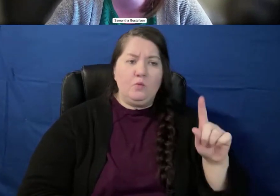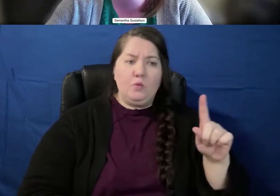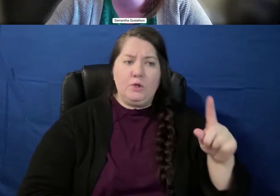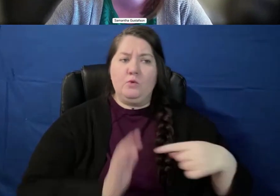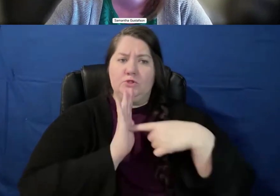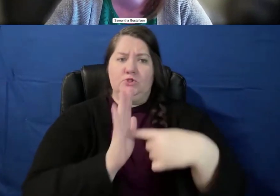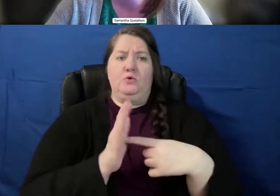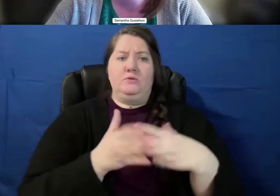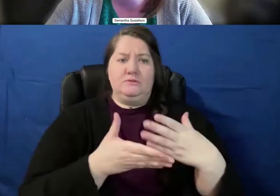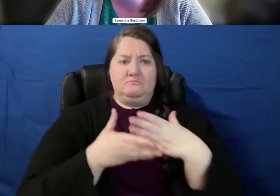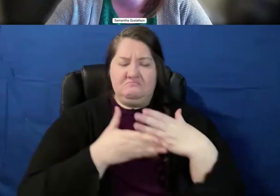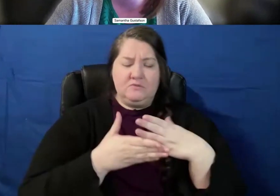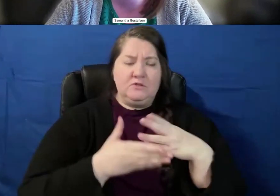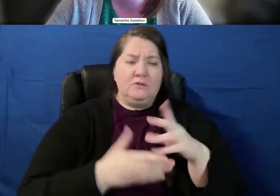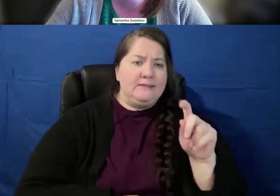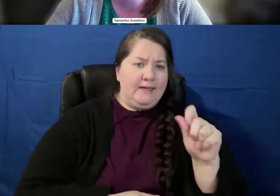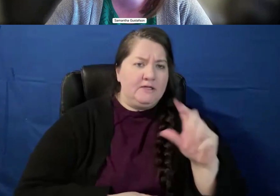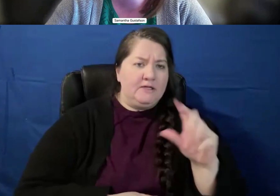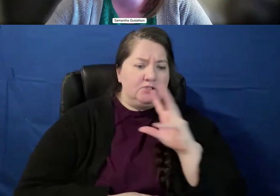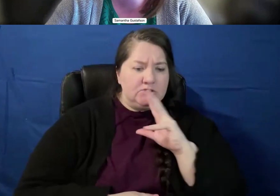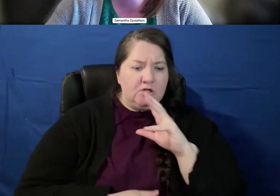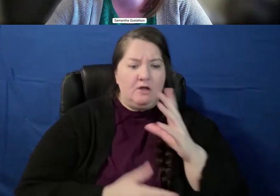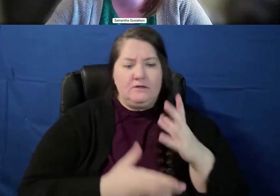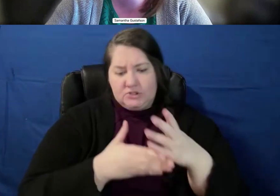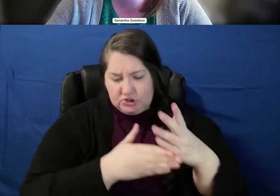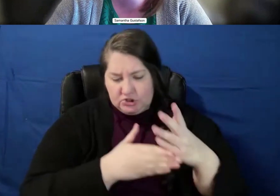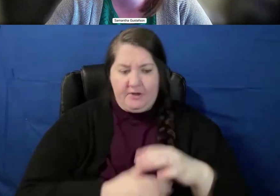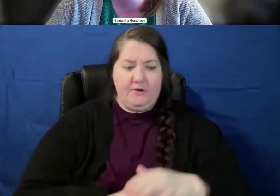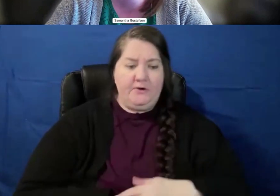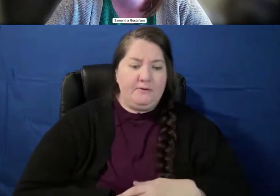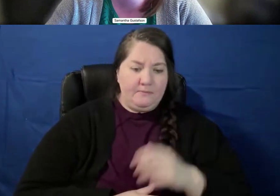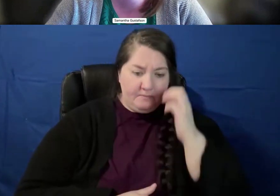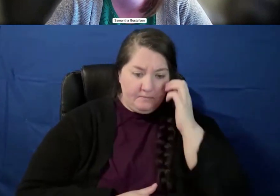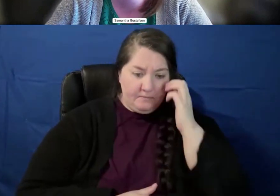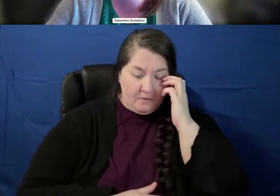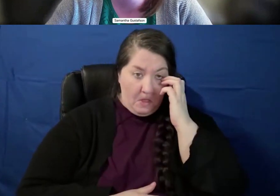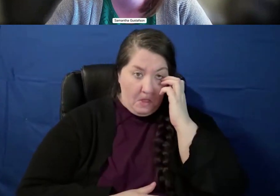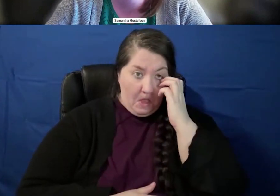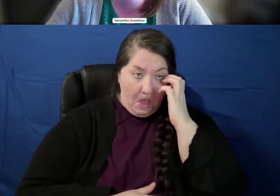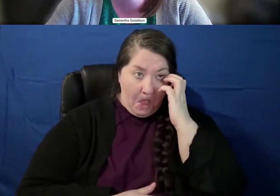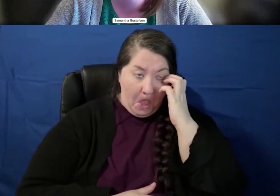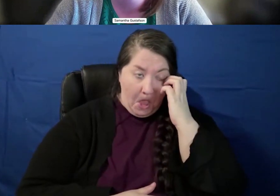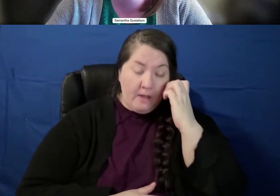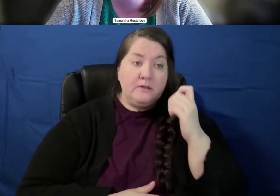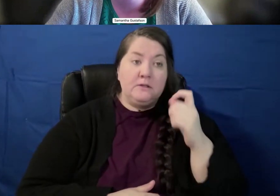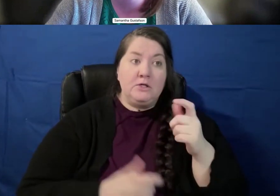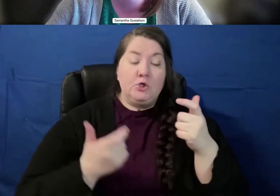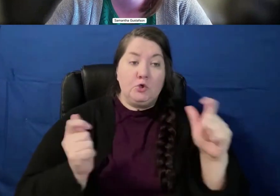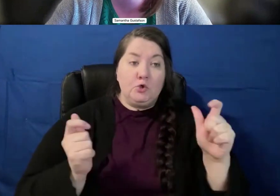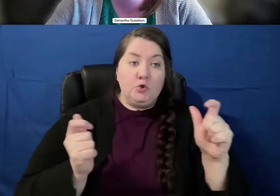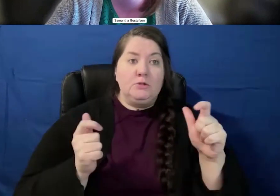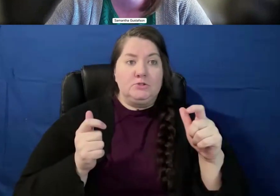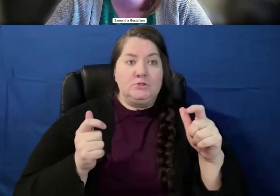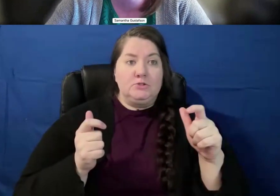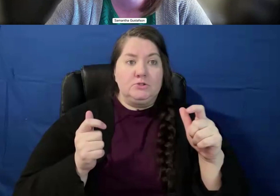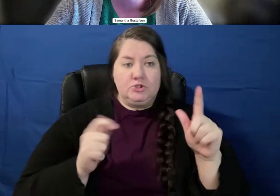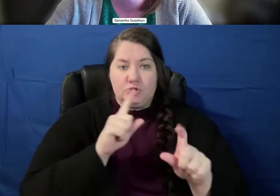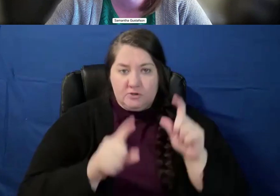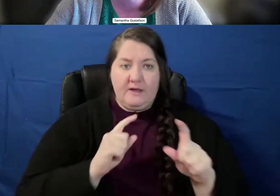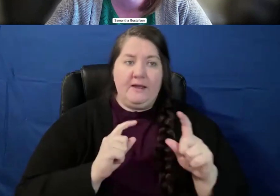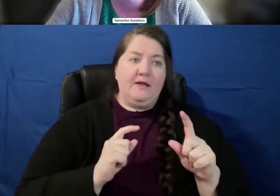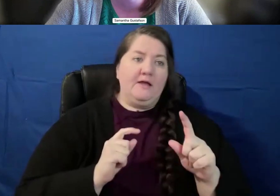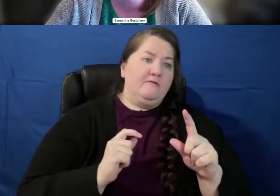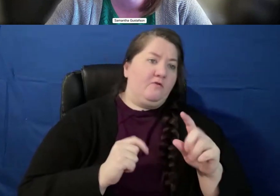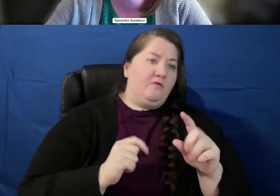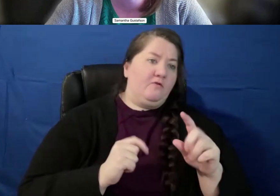at ASHA in the next talk. And she did a big survey of adolescents who are deaf and hard of hearing, asking them about